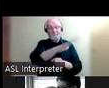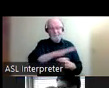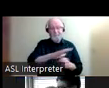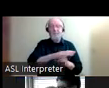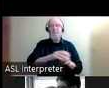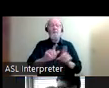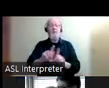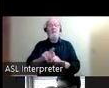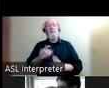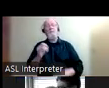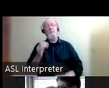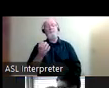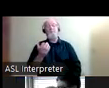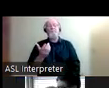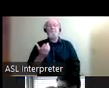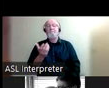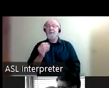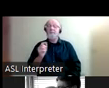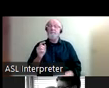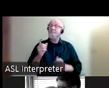want to pop into